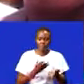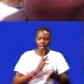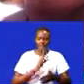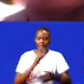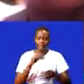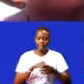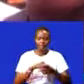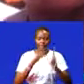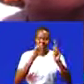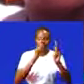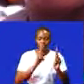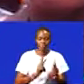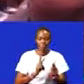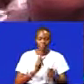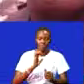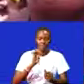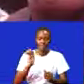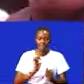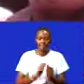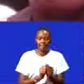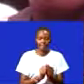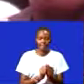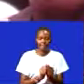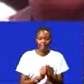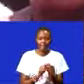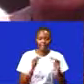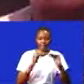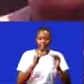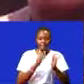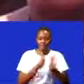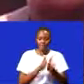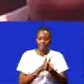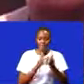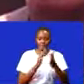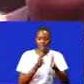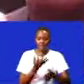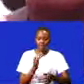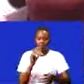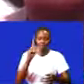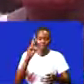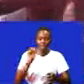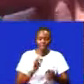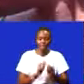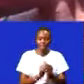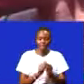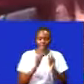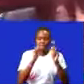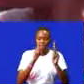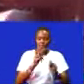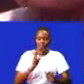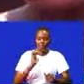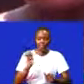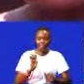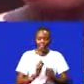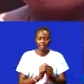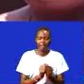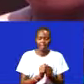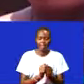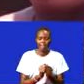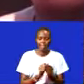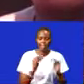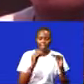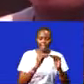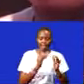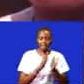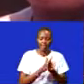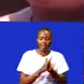wantiere Kisumu East Constituency, kawuromo waromo officials mag ODM, delegates mag Kisumu East Constituency. Waromo